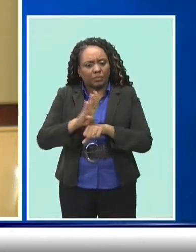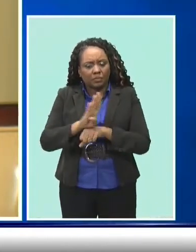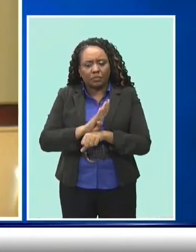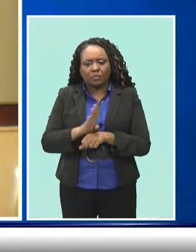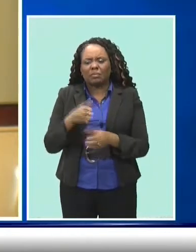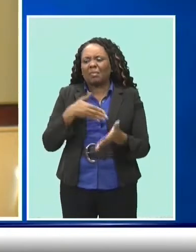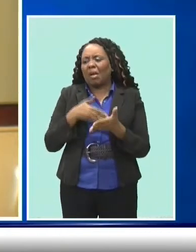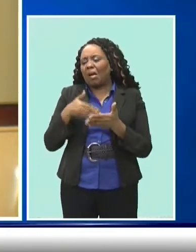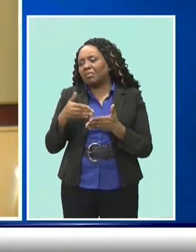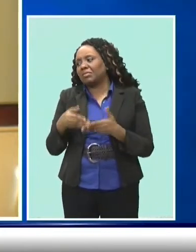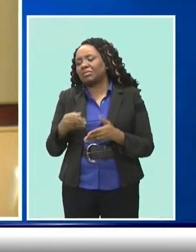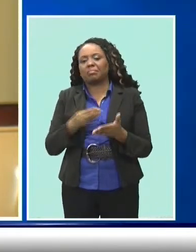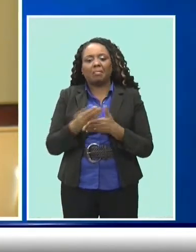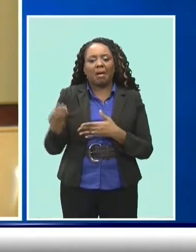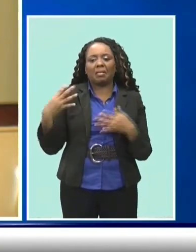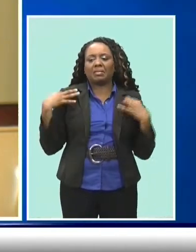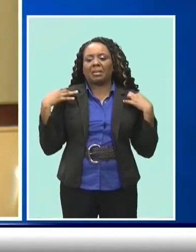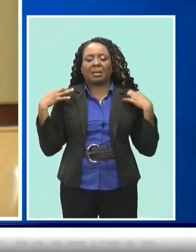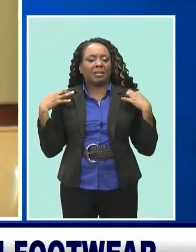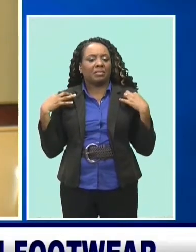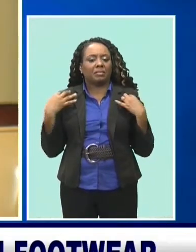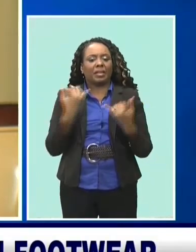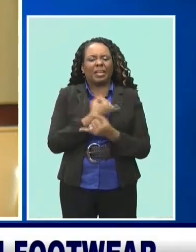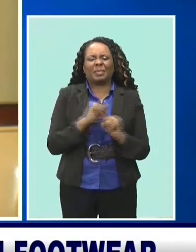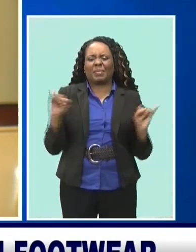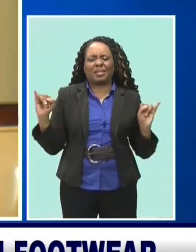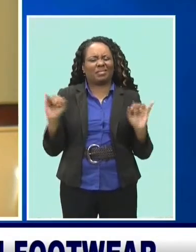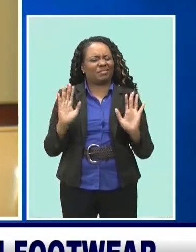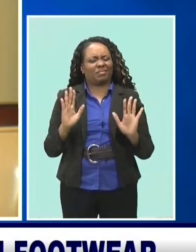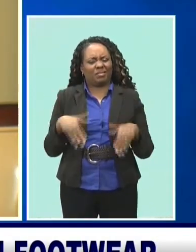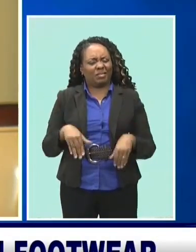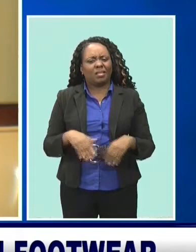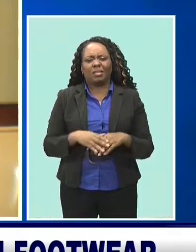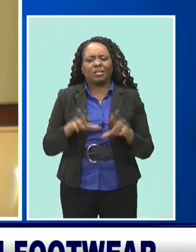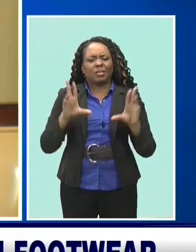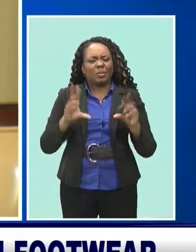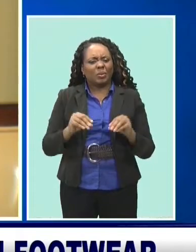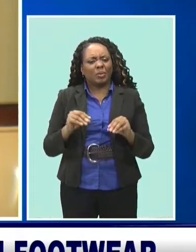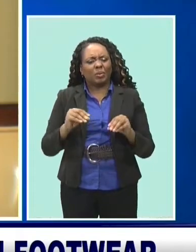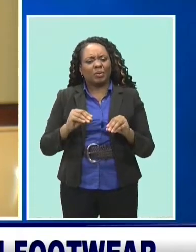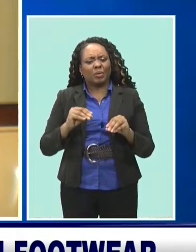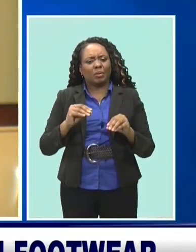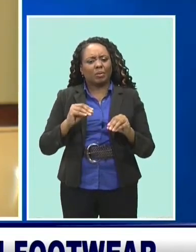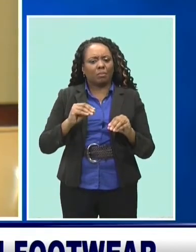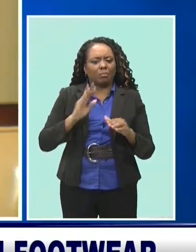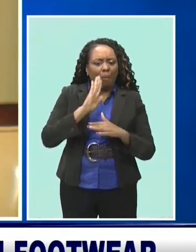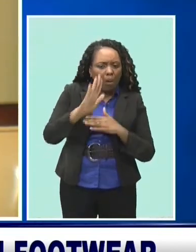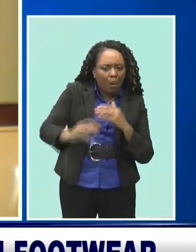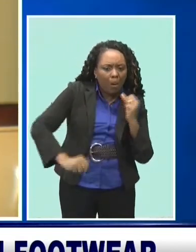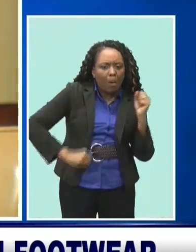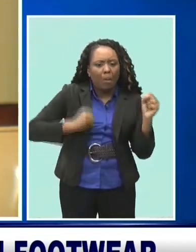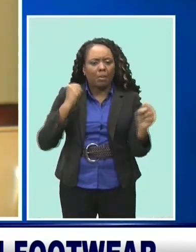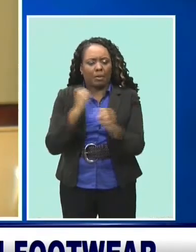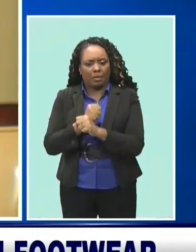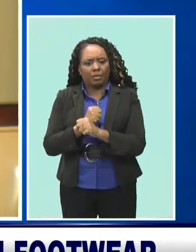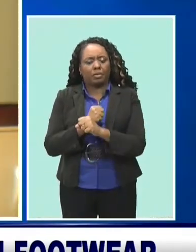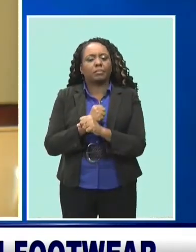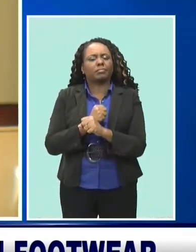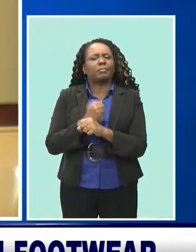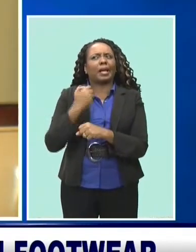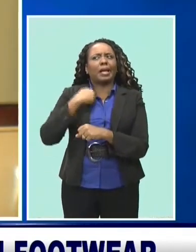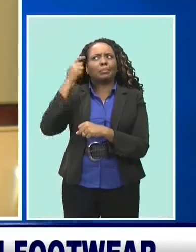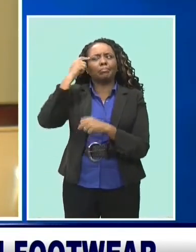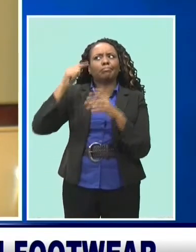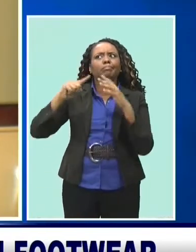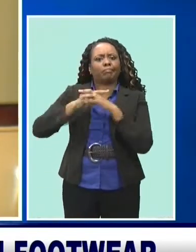just buy shirts around Independence time. I wanted something that you can have throughout the entire year, So that was a whole mindset in